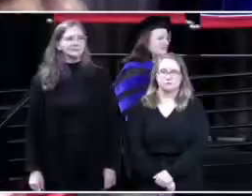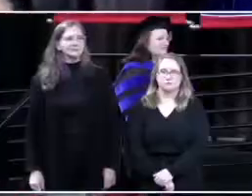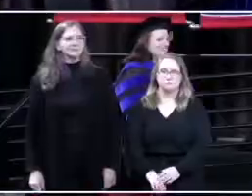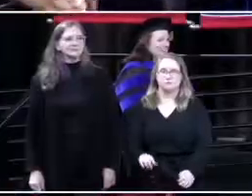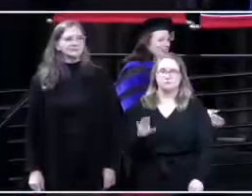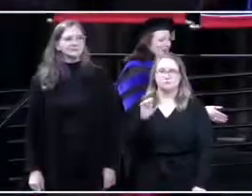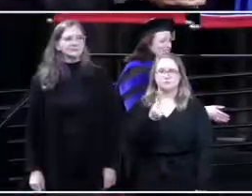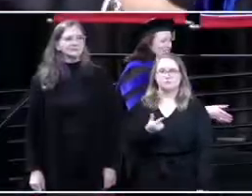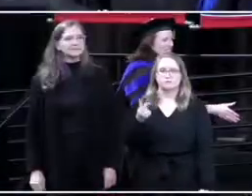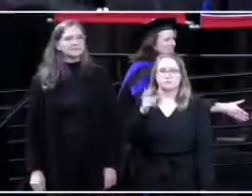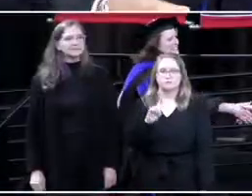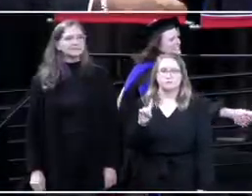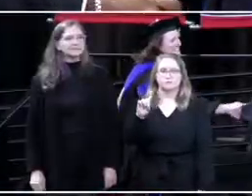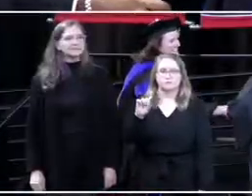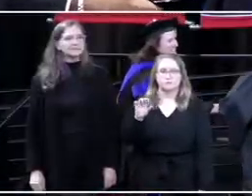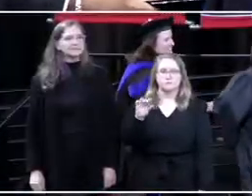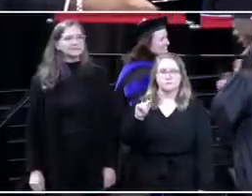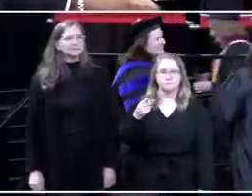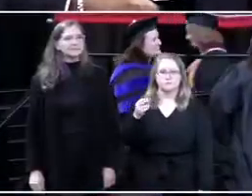Gavin DeMarco Punder.